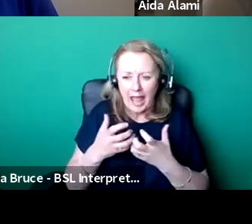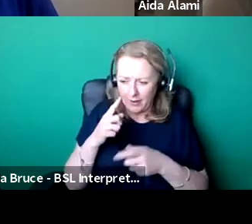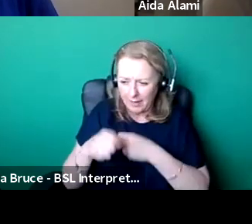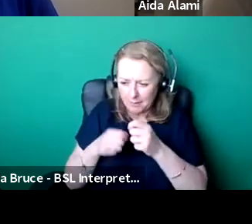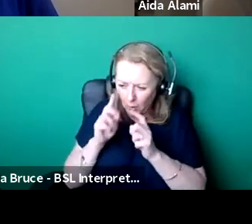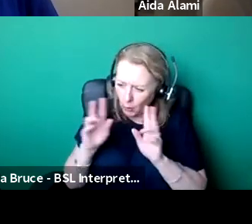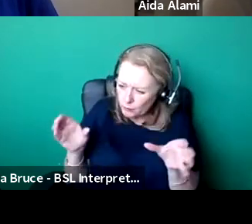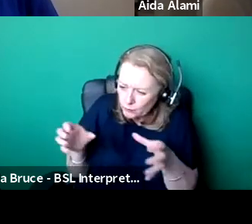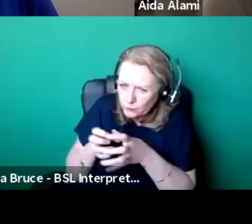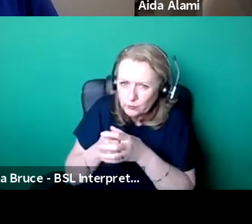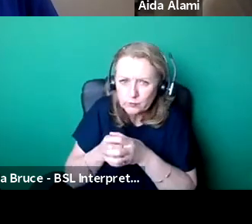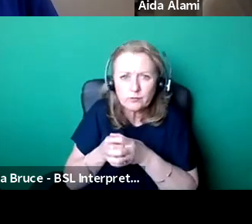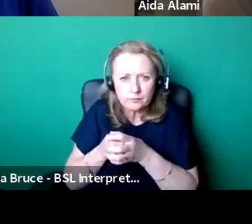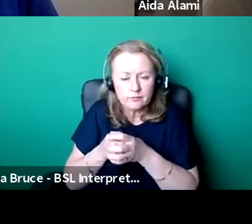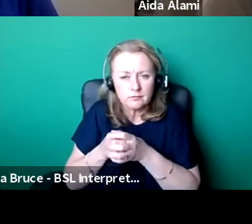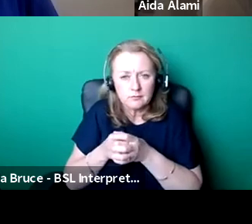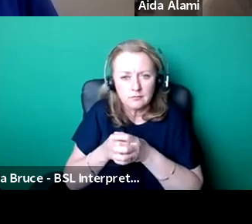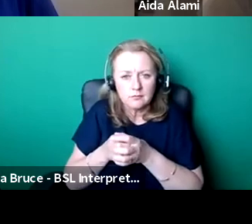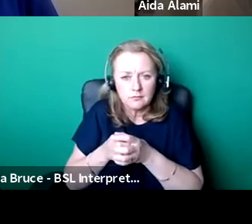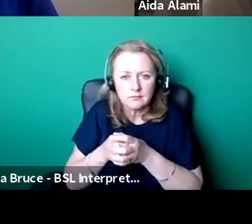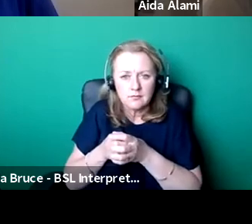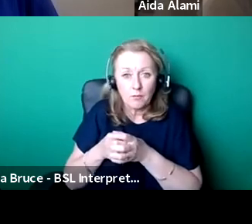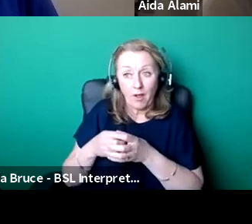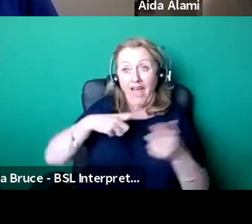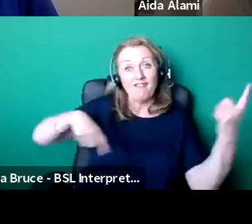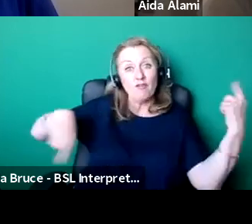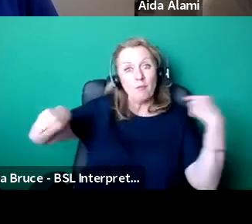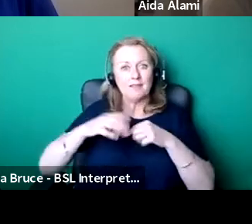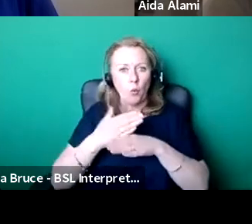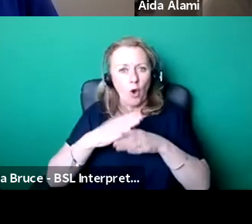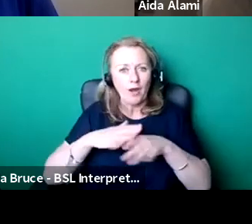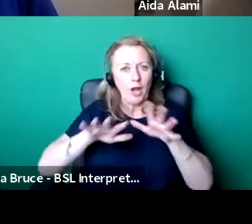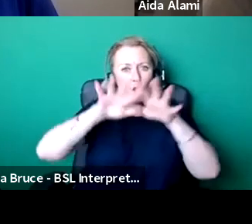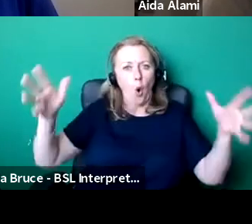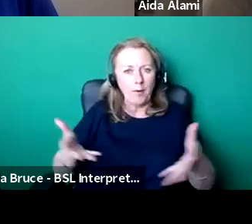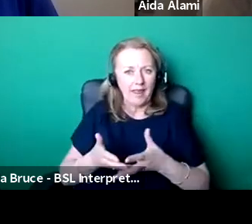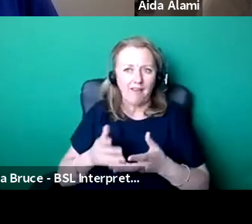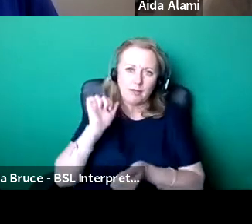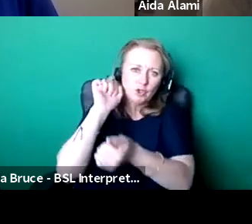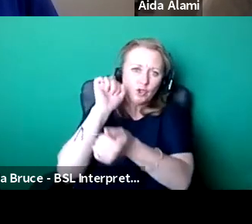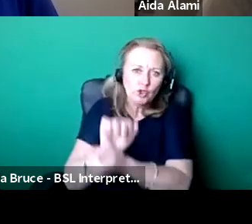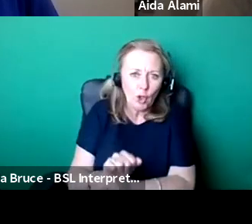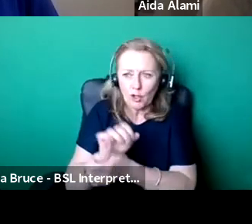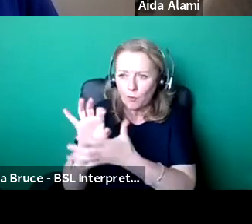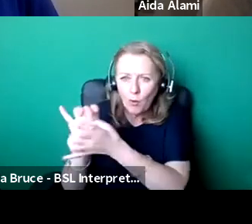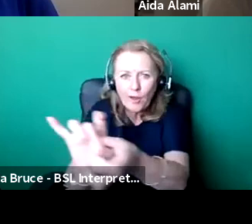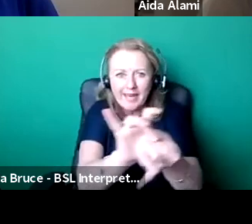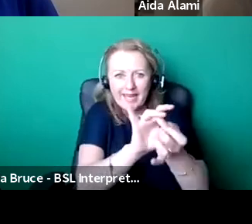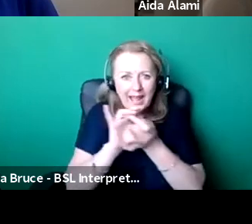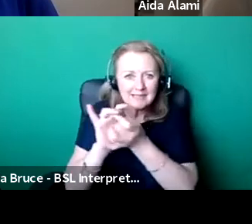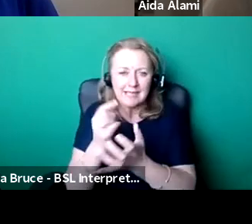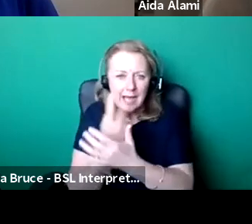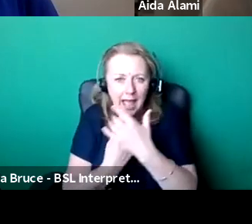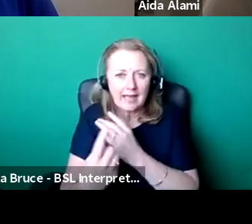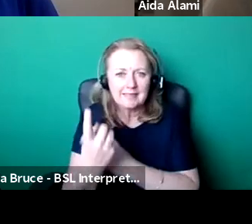in the shadow of, you know, working globally and everybody's like stuck at home and everybody's very connected and very isolated in the